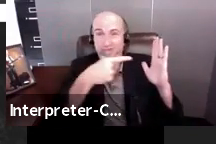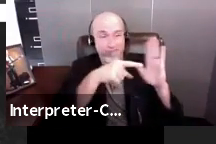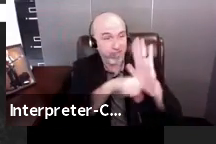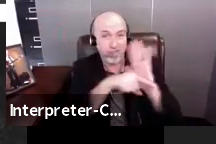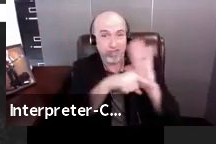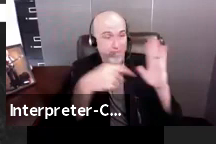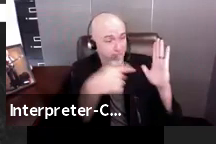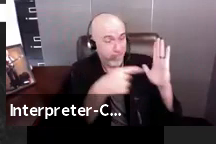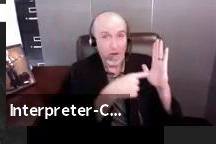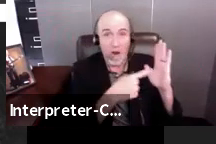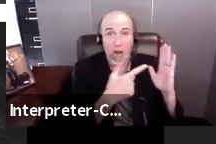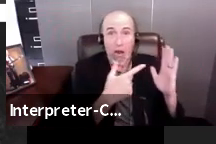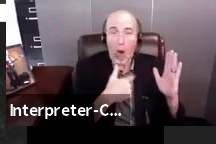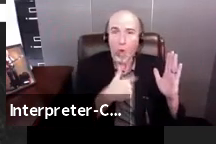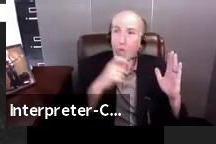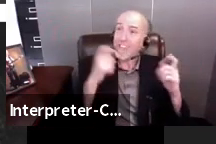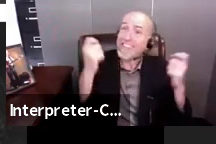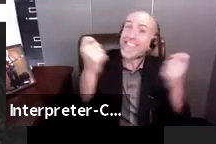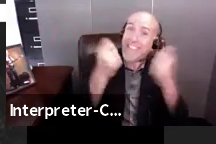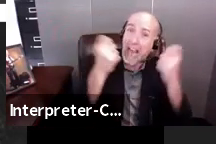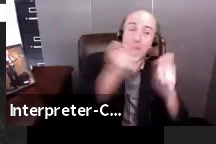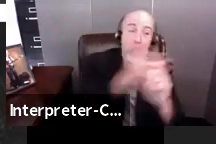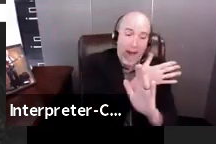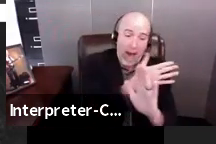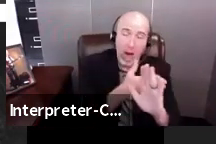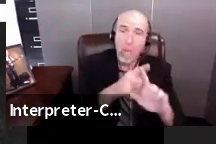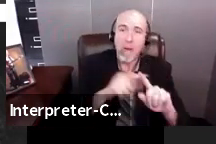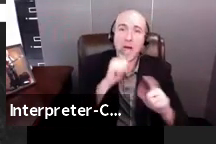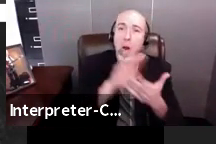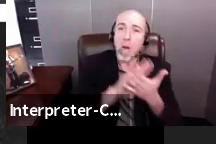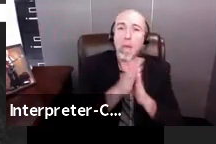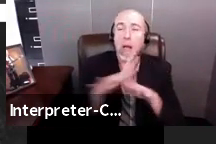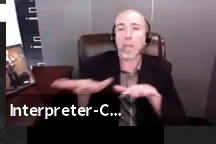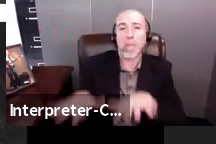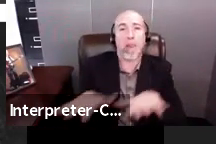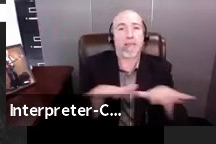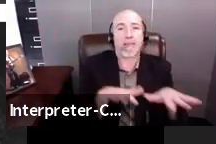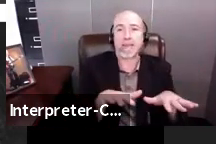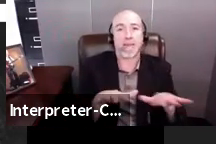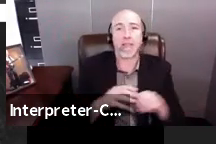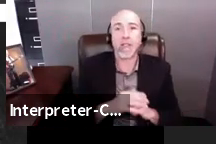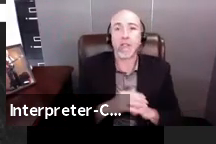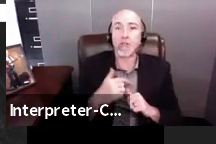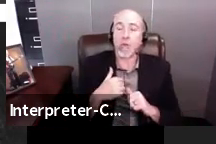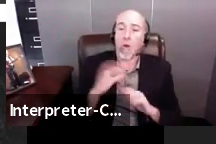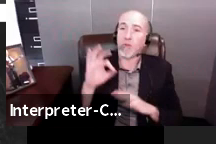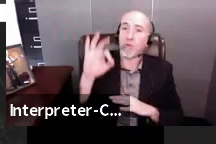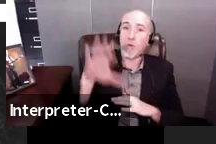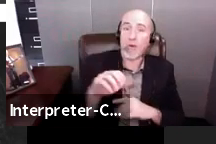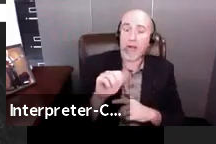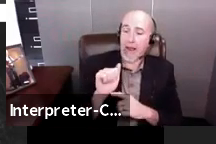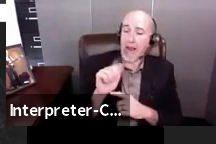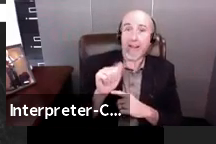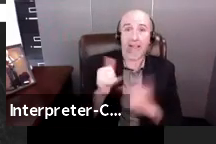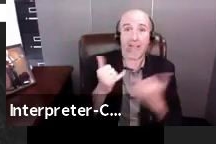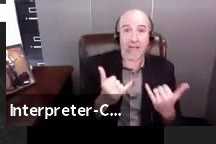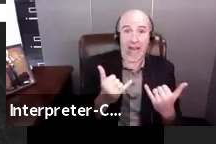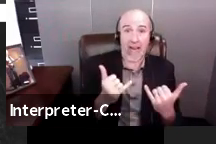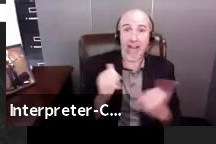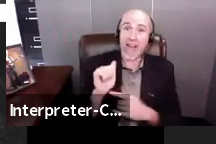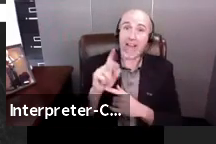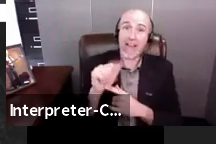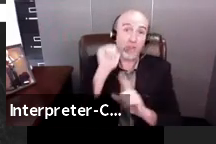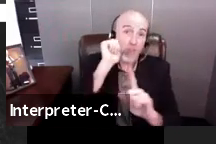celebrate what we've done, but we should not be complacent. So I just want to leave you all with ADA today, ADA